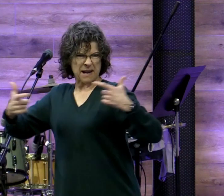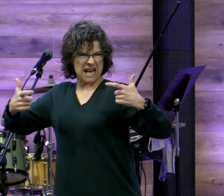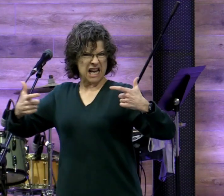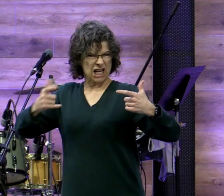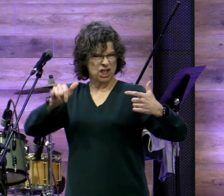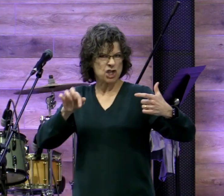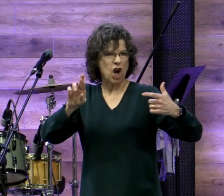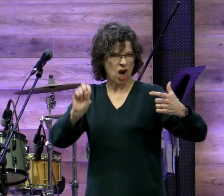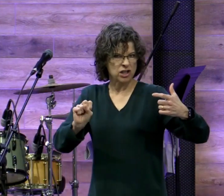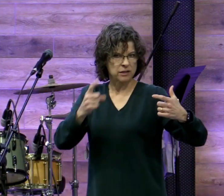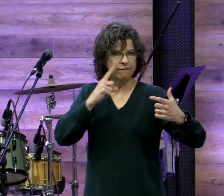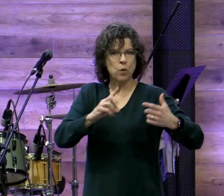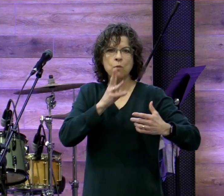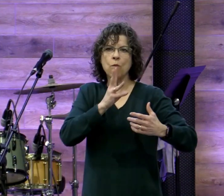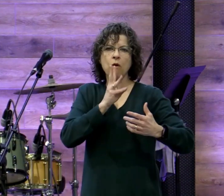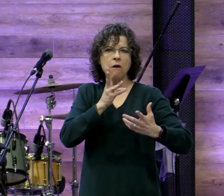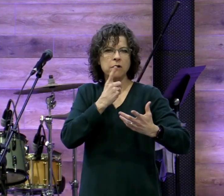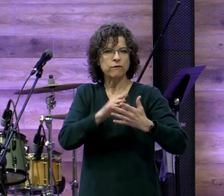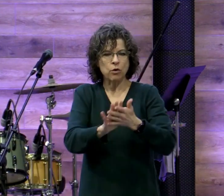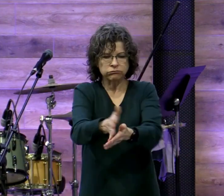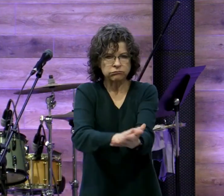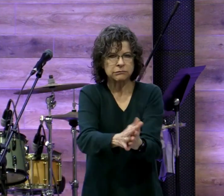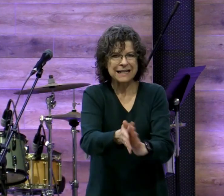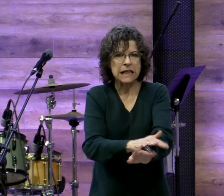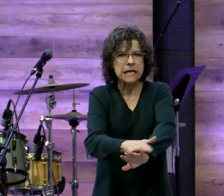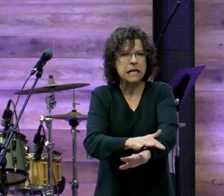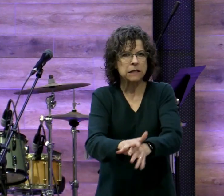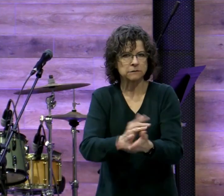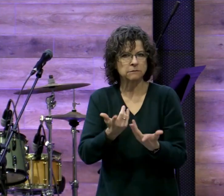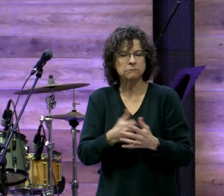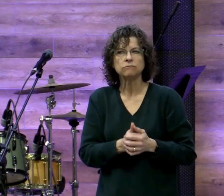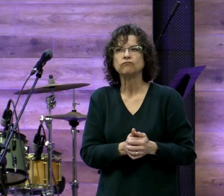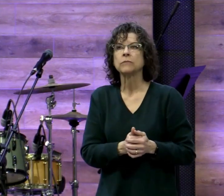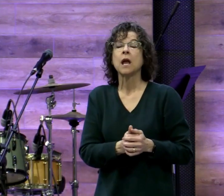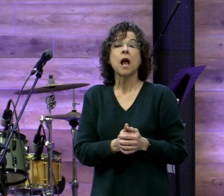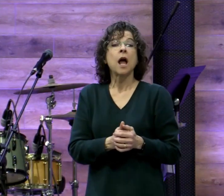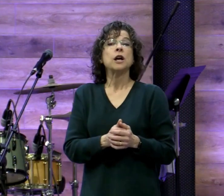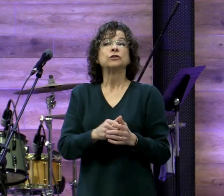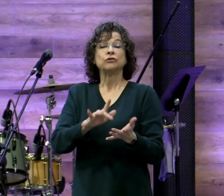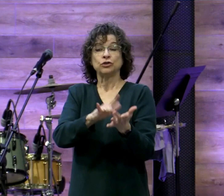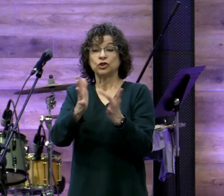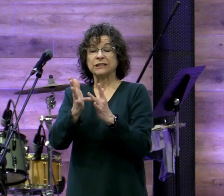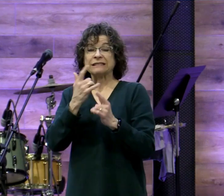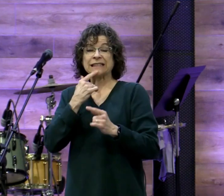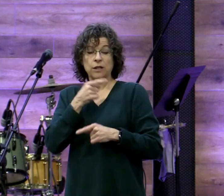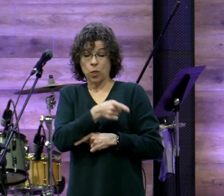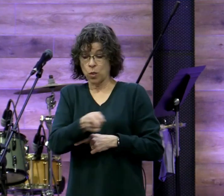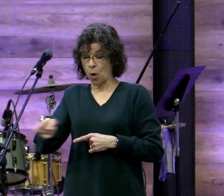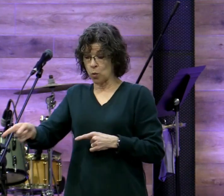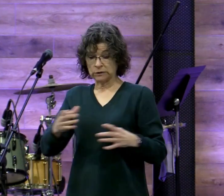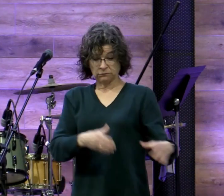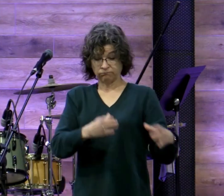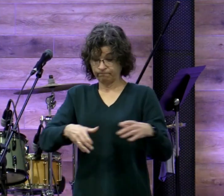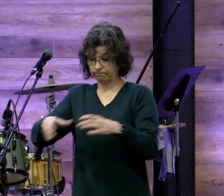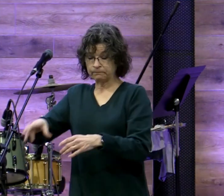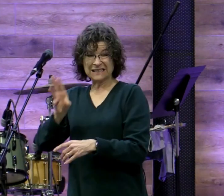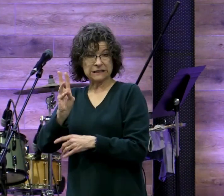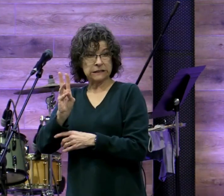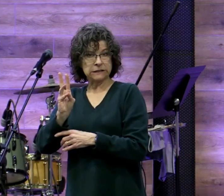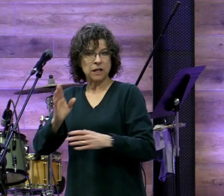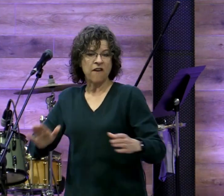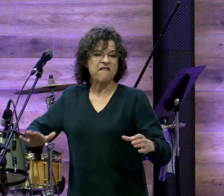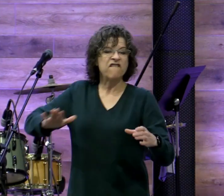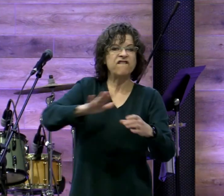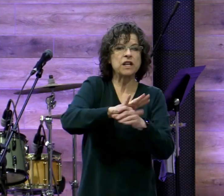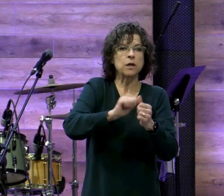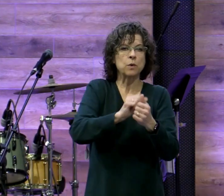gallons. Jesus said to the servants, "Fill the jars with water." And they filled them up to the brim. And he said to them, "Now draw out some and